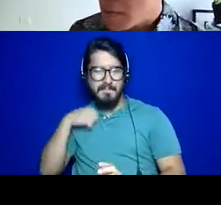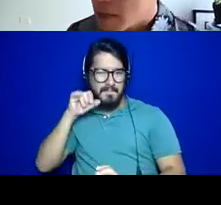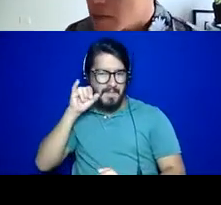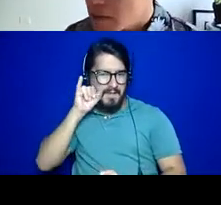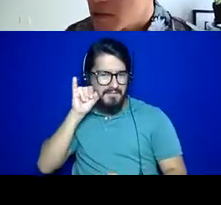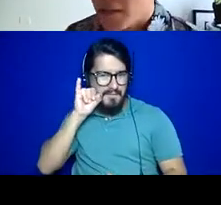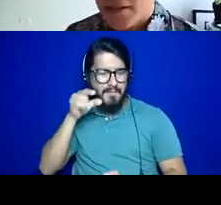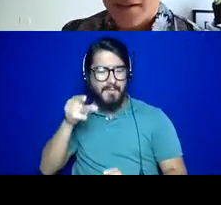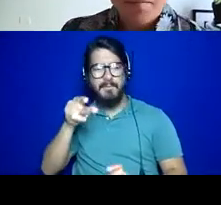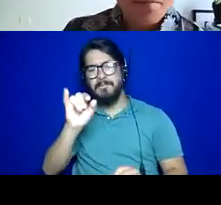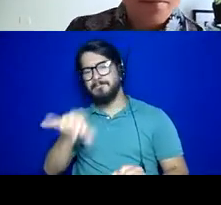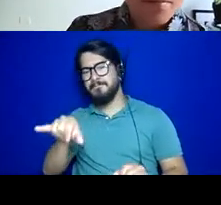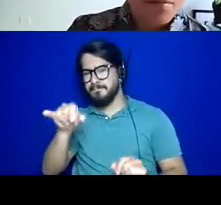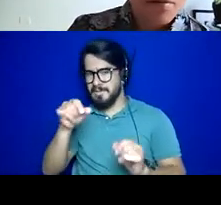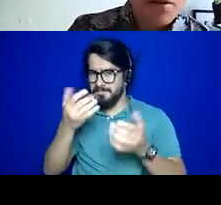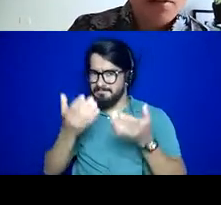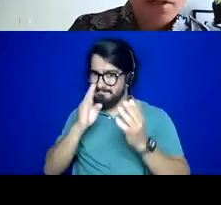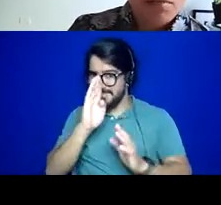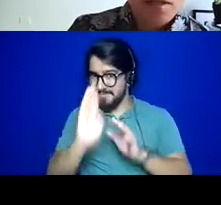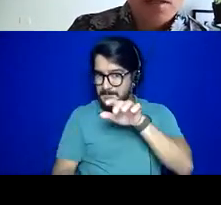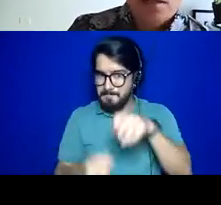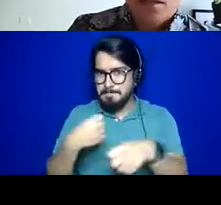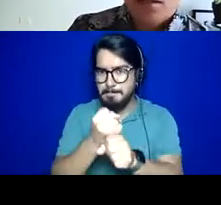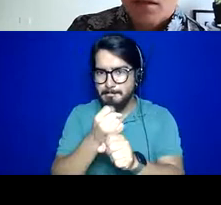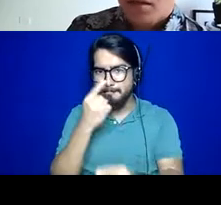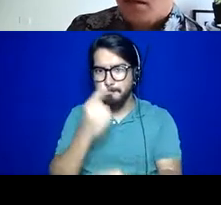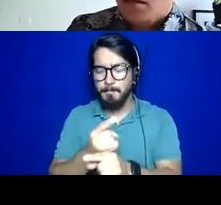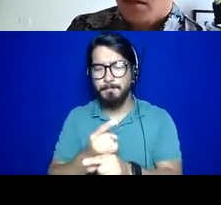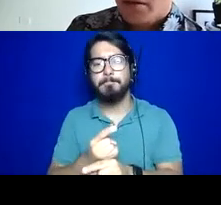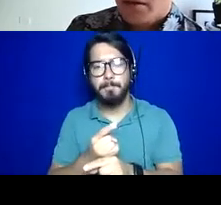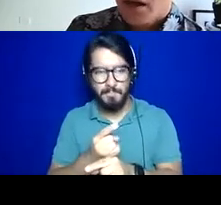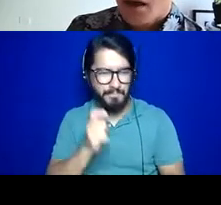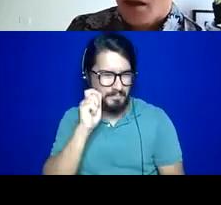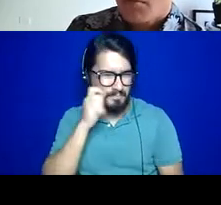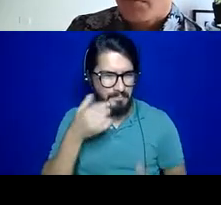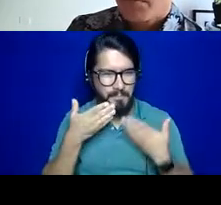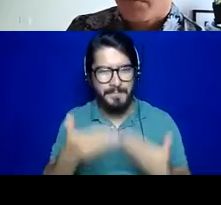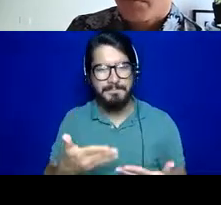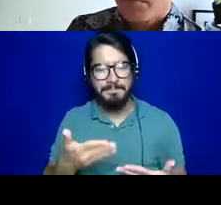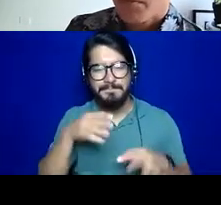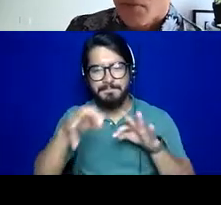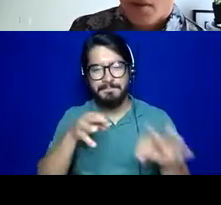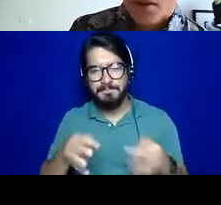So maybe that's what the directly photographed image means. Cool, thank you. Yeah.